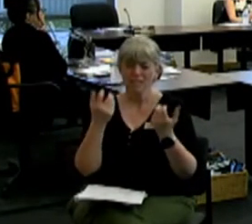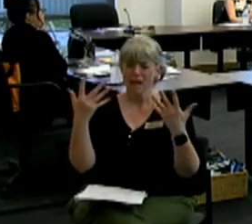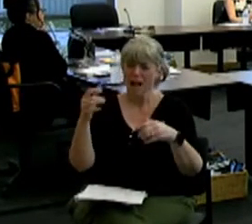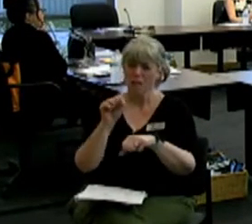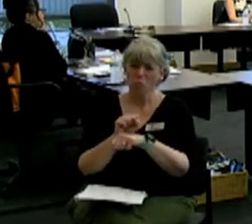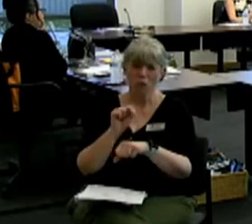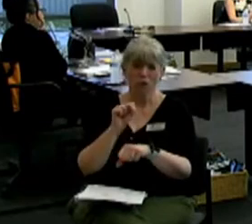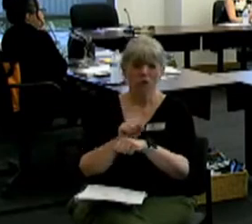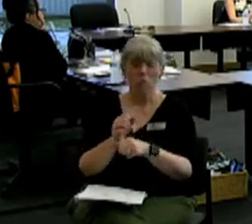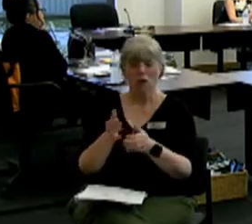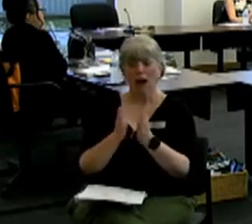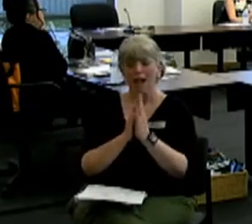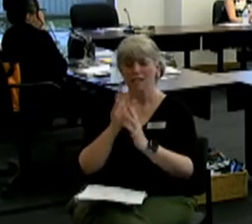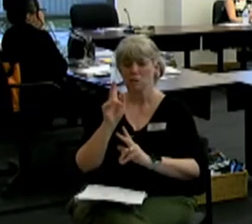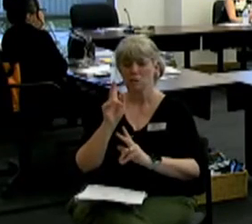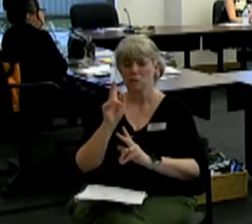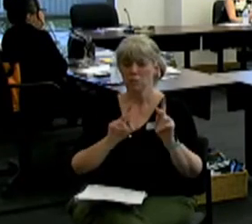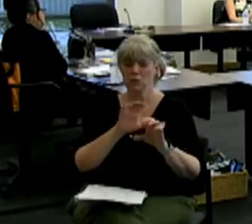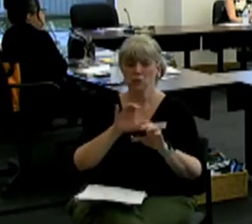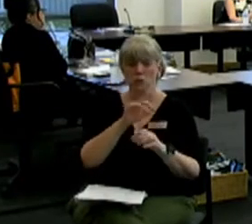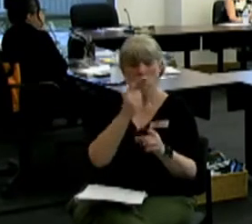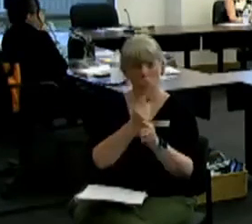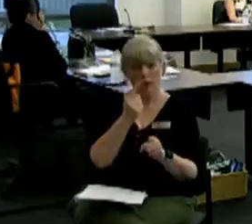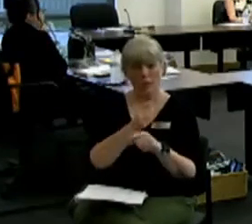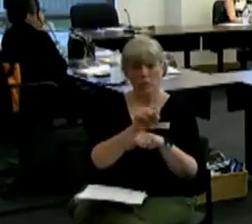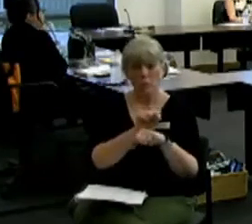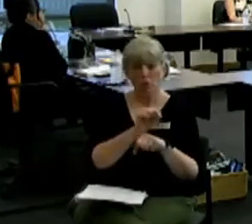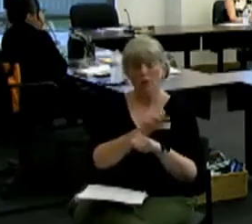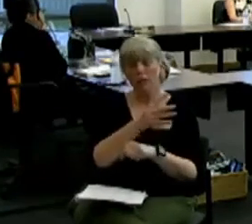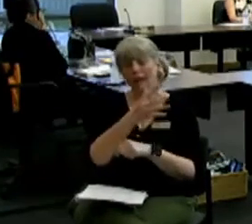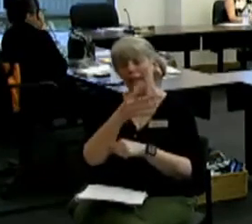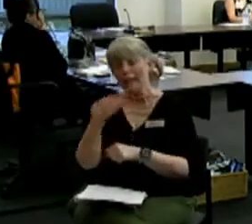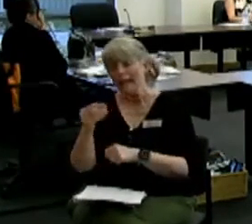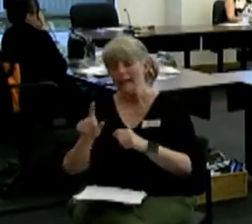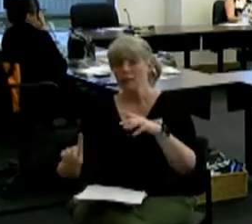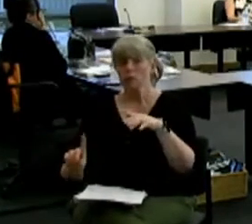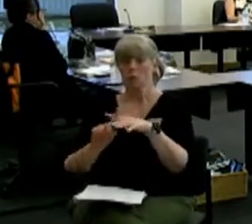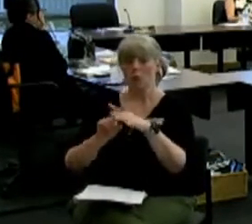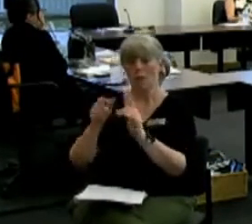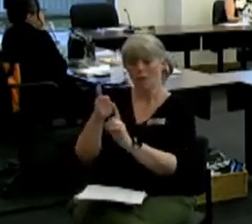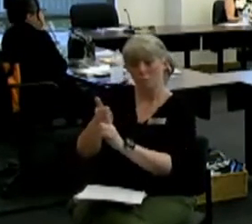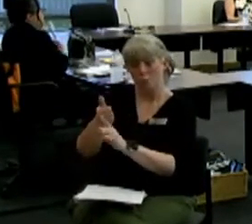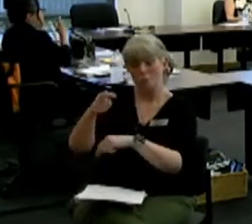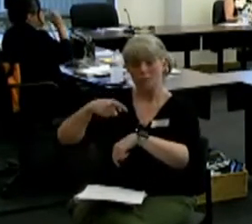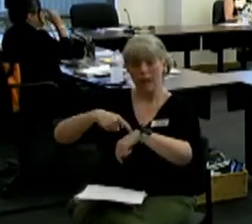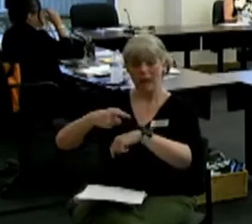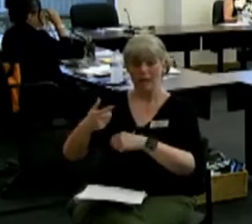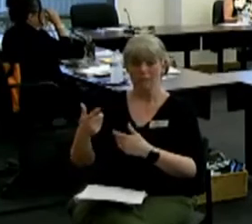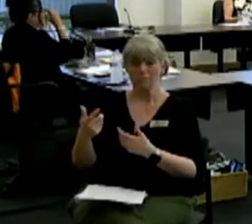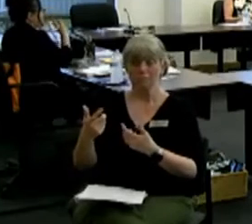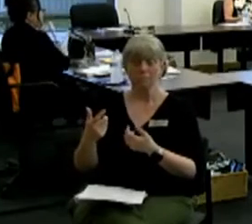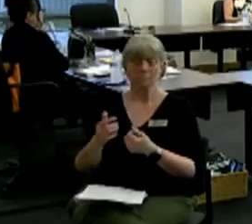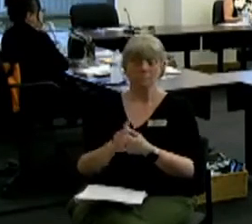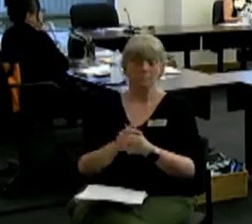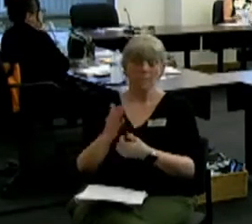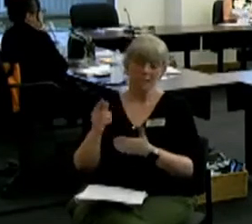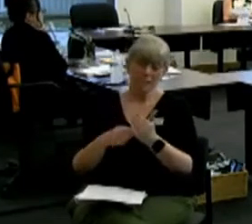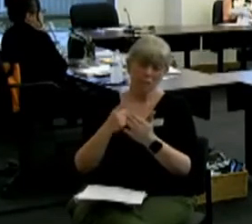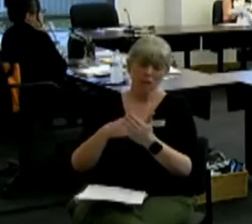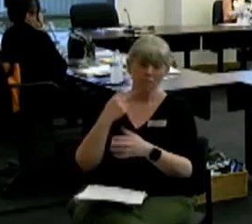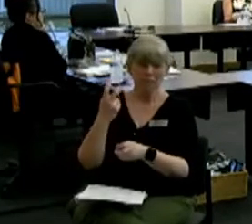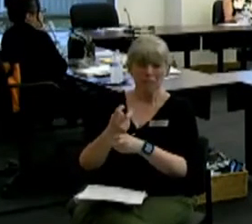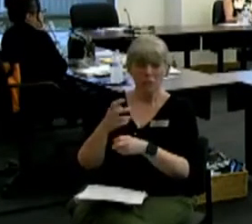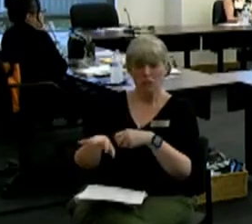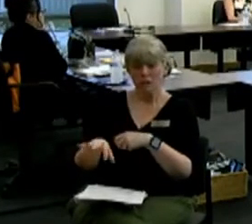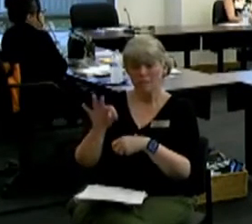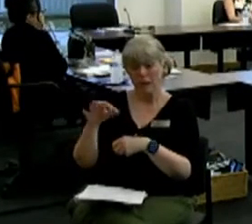work. You know, we're asking folks to do their regular work and show up on their own time. And sometimes it's